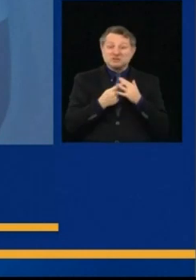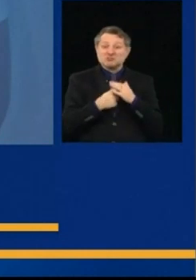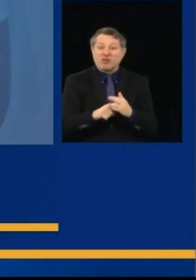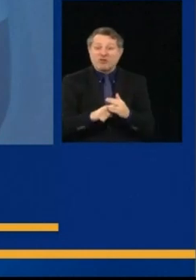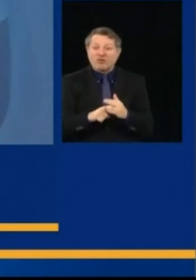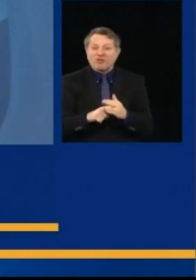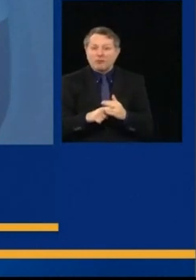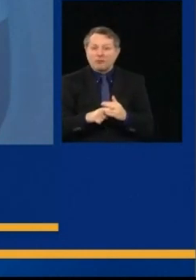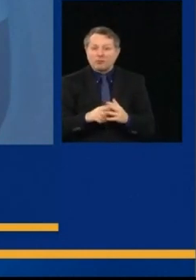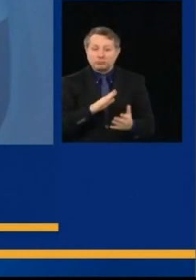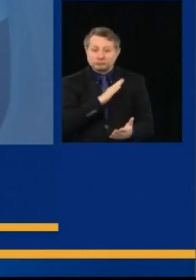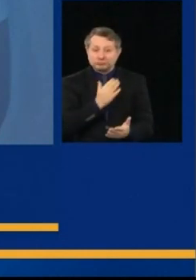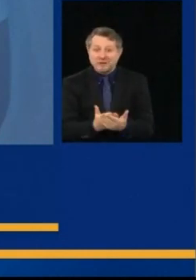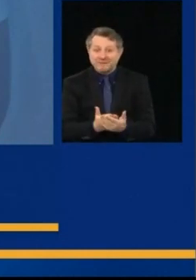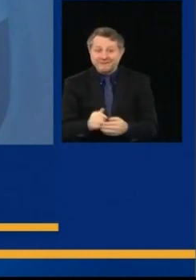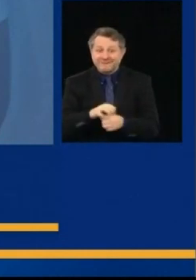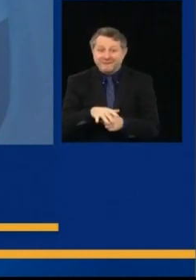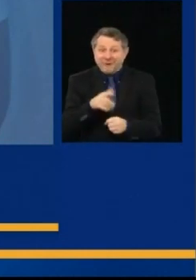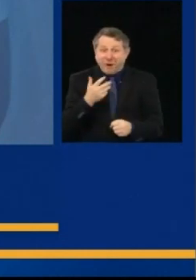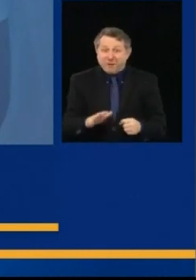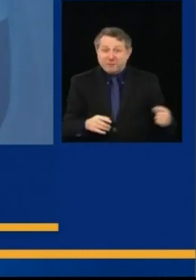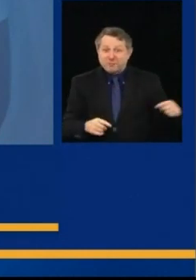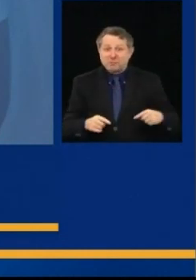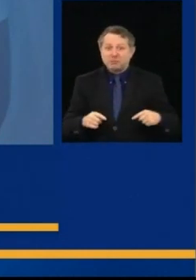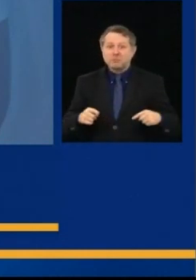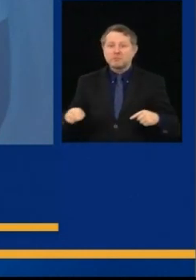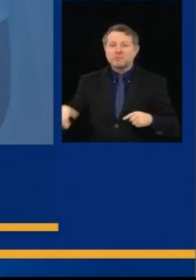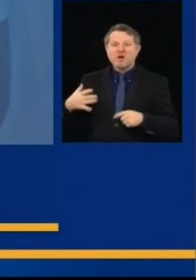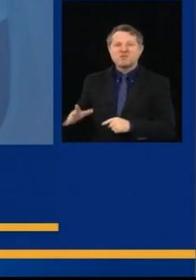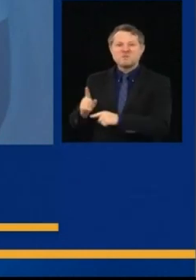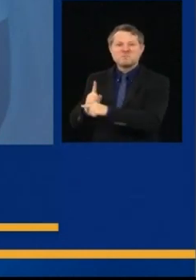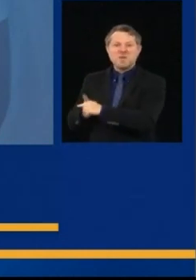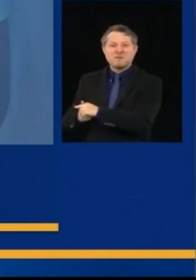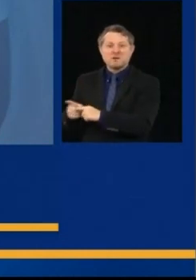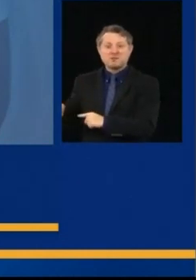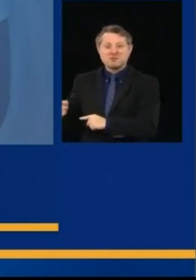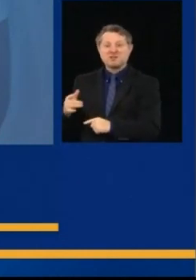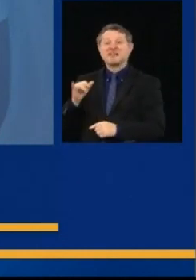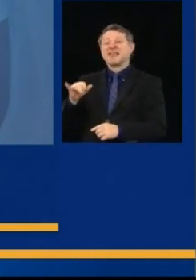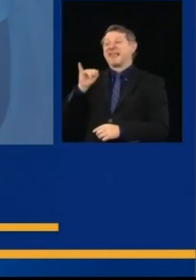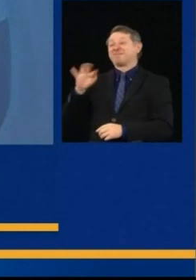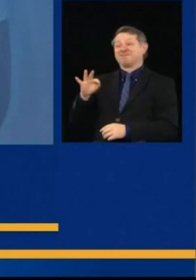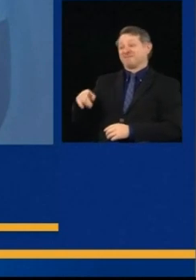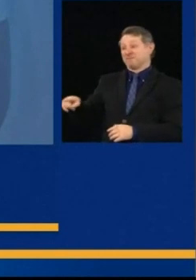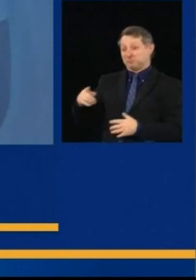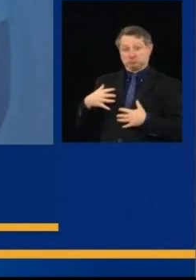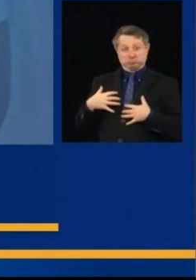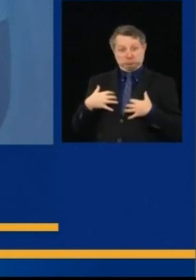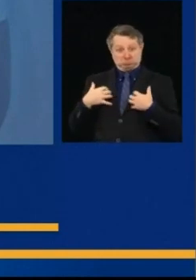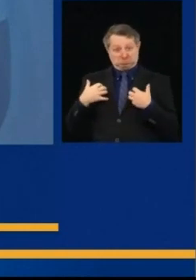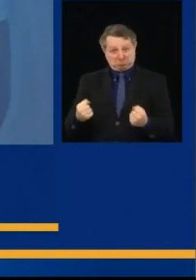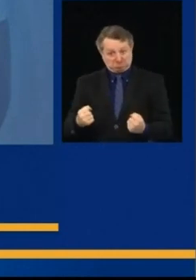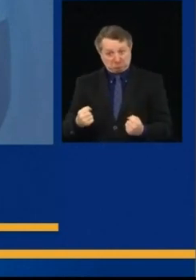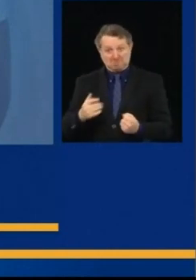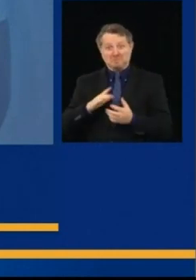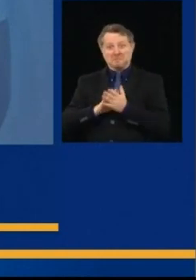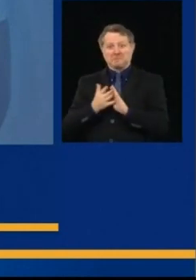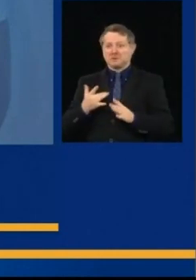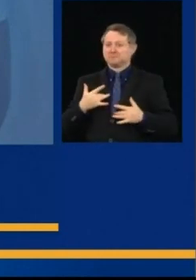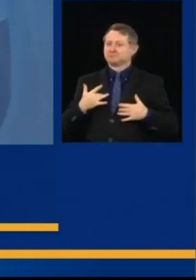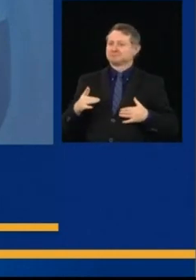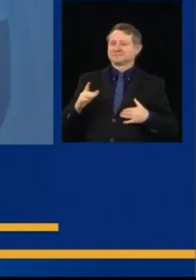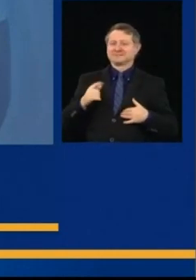virus, you have antibodies, and then you're immune from further infection. That